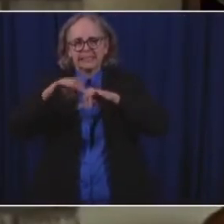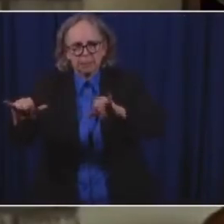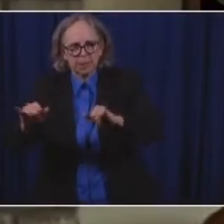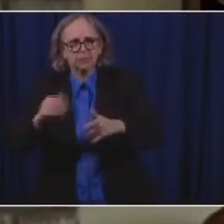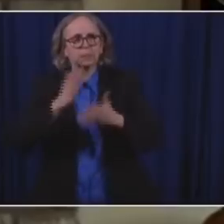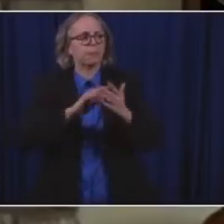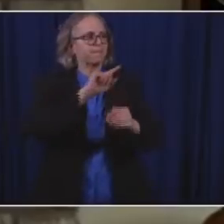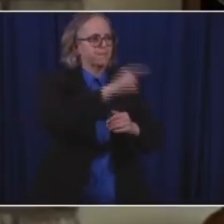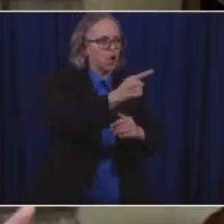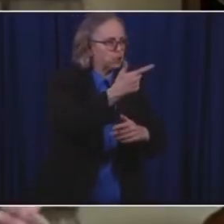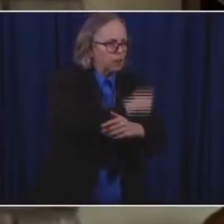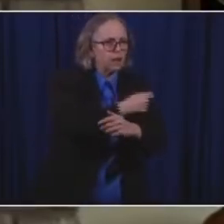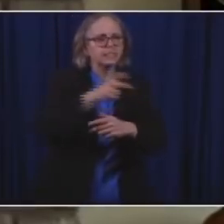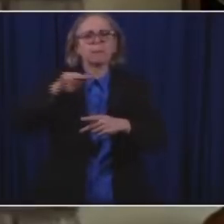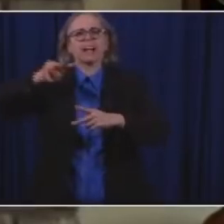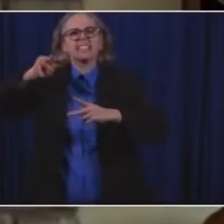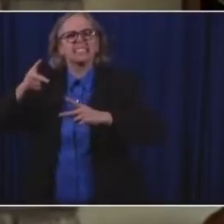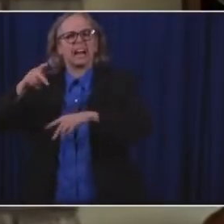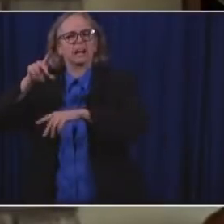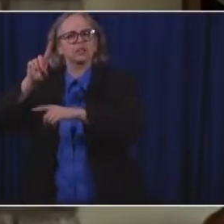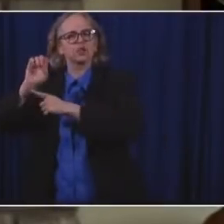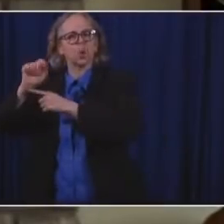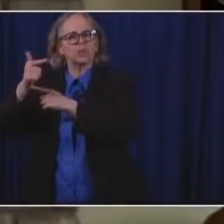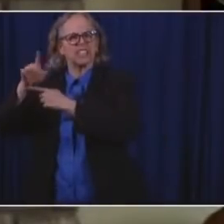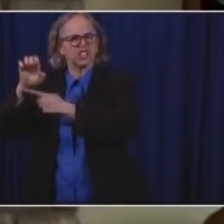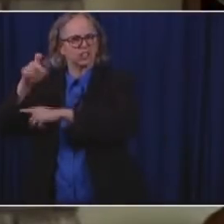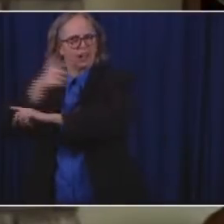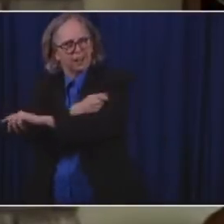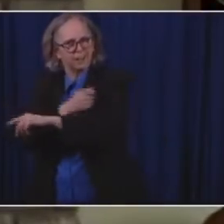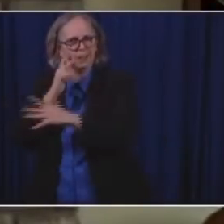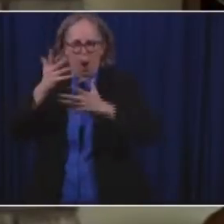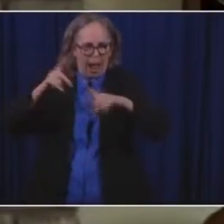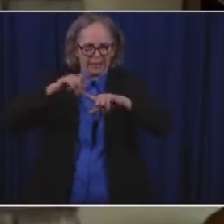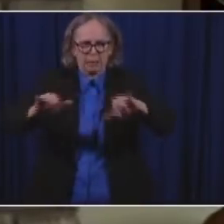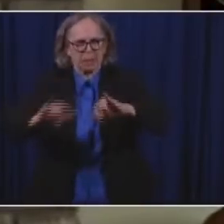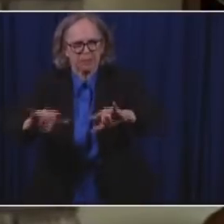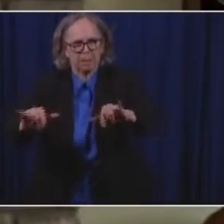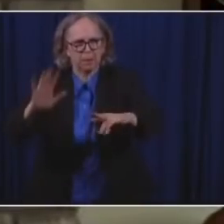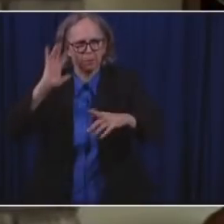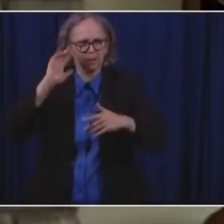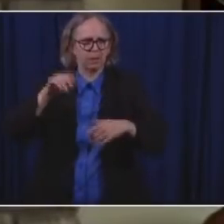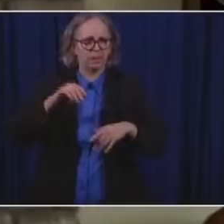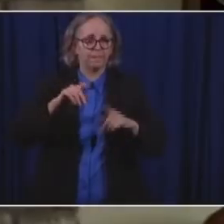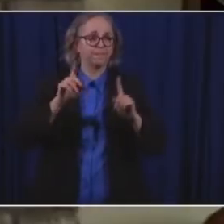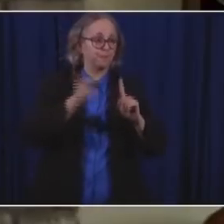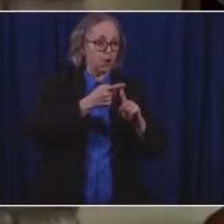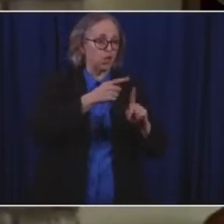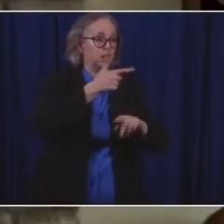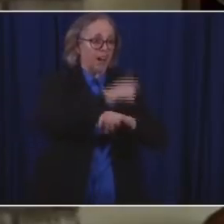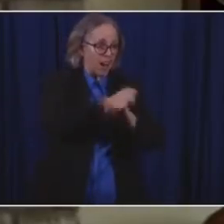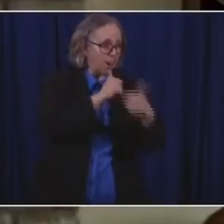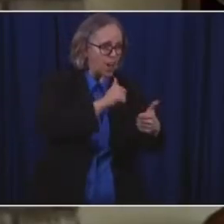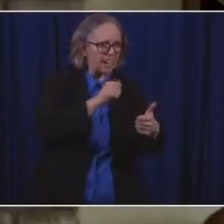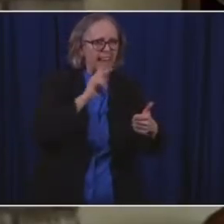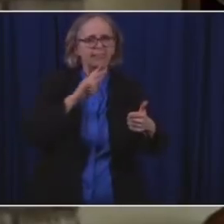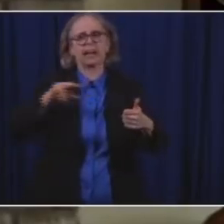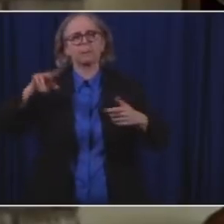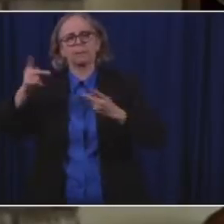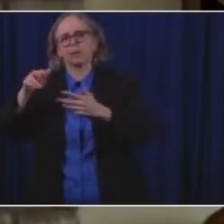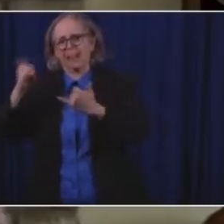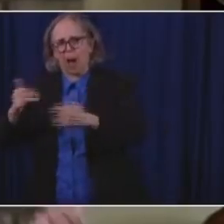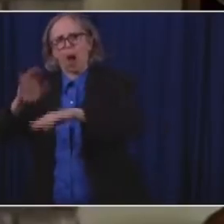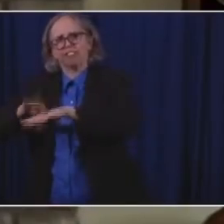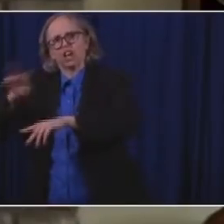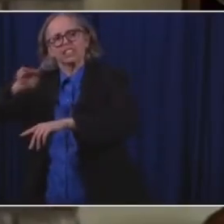After 3 weeks, you're vaccinating new people. At the same time, you're giving the second shot. So you're trying to